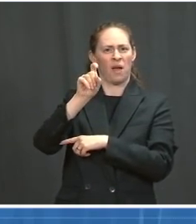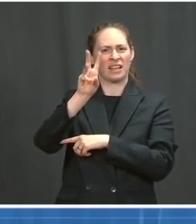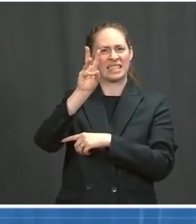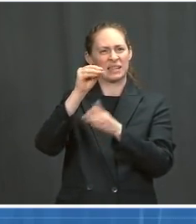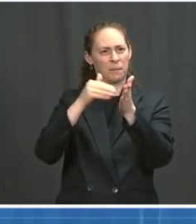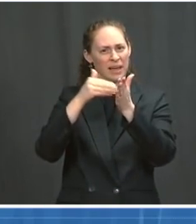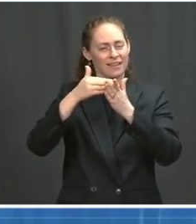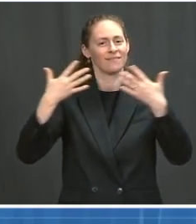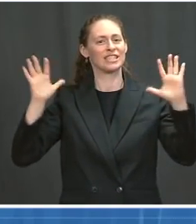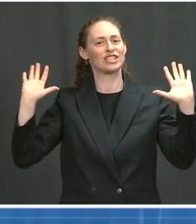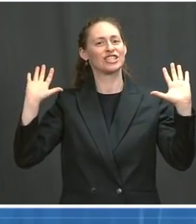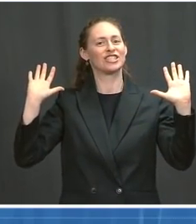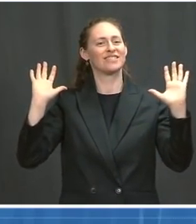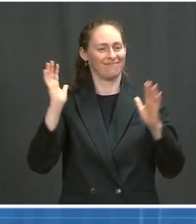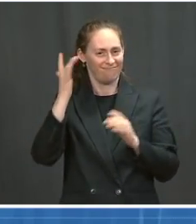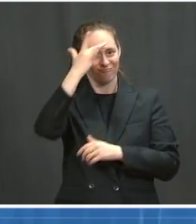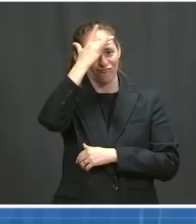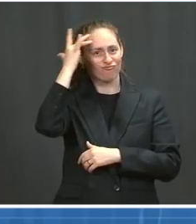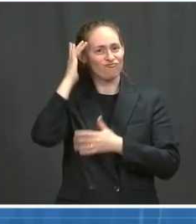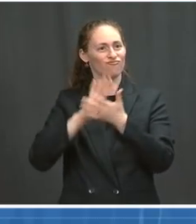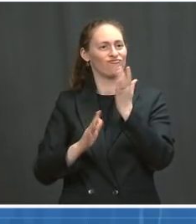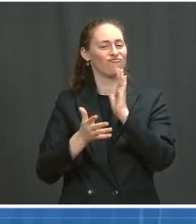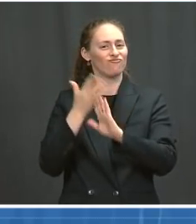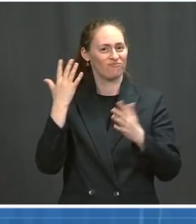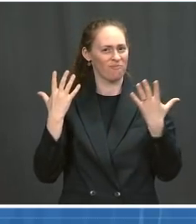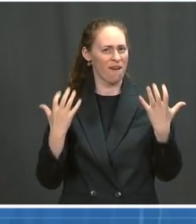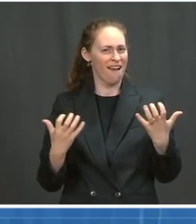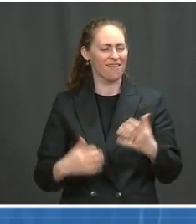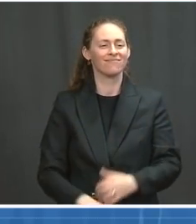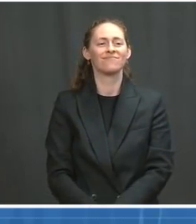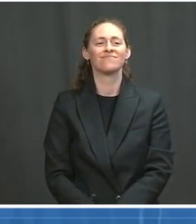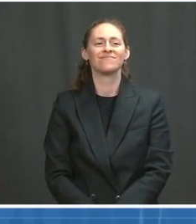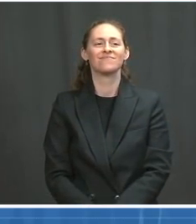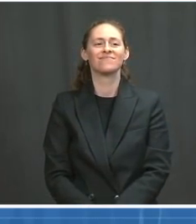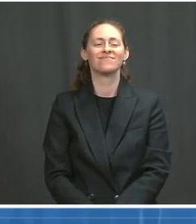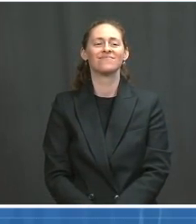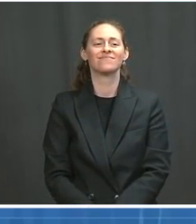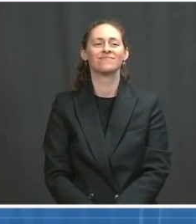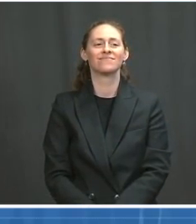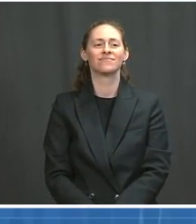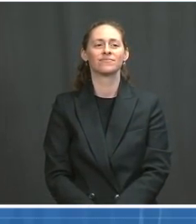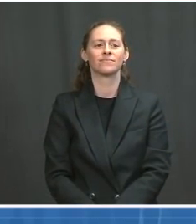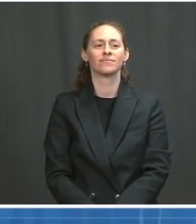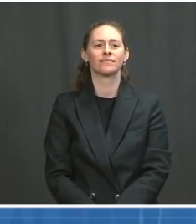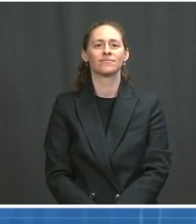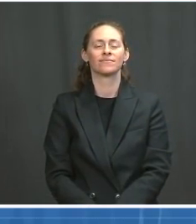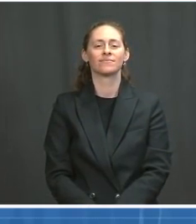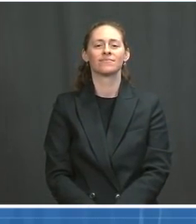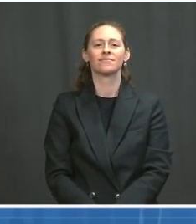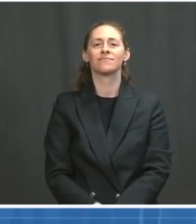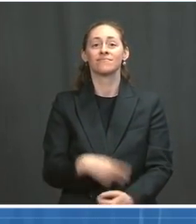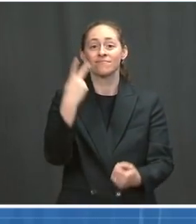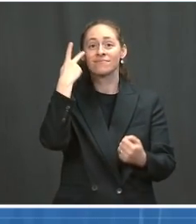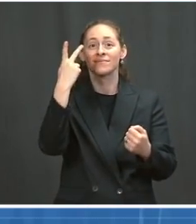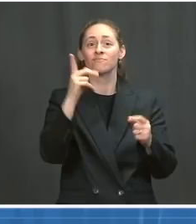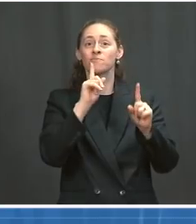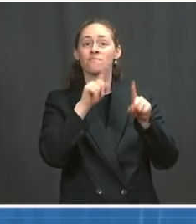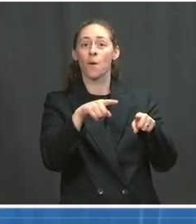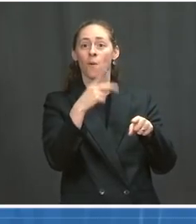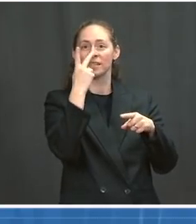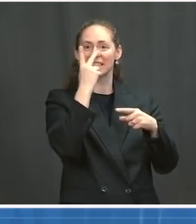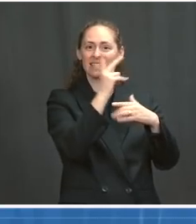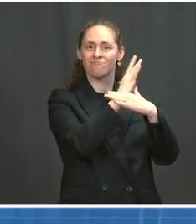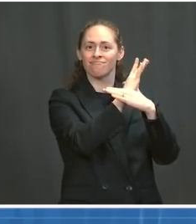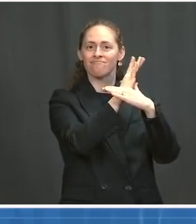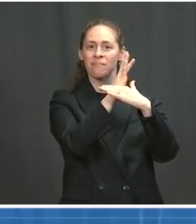July 4th. As you can see on our vaccination report, 57% of adult Americans now have at